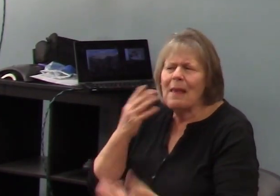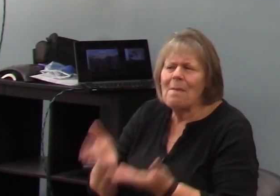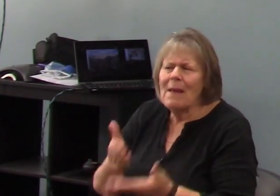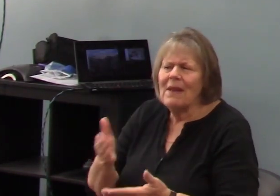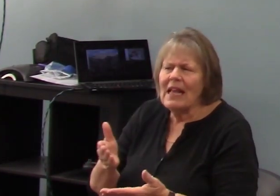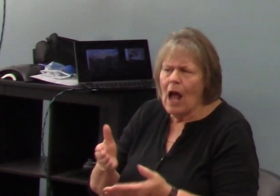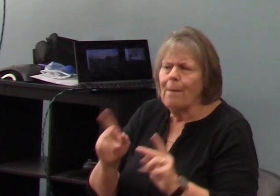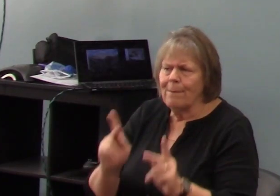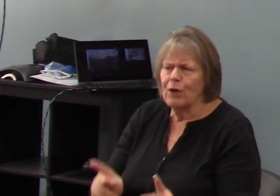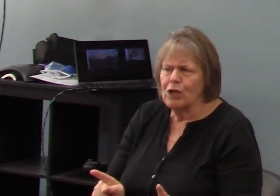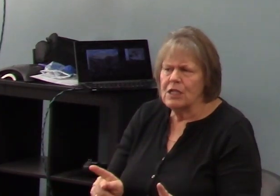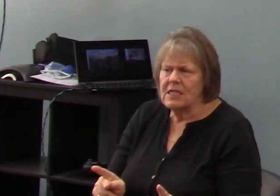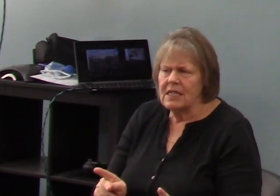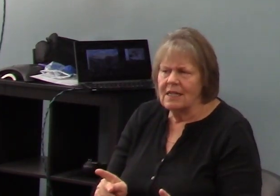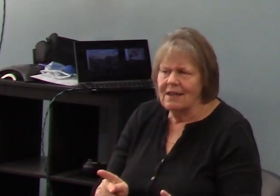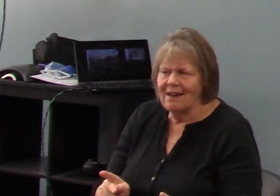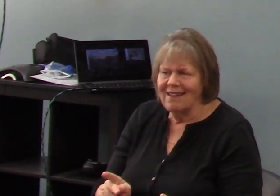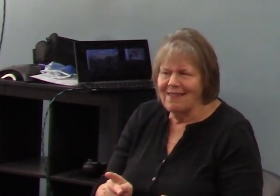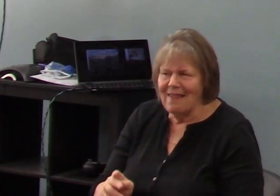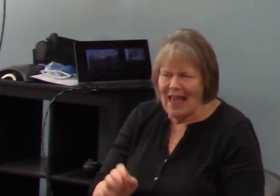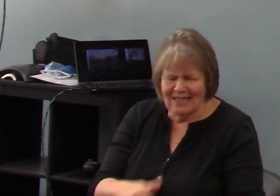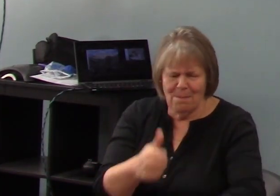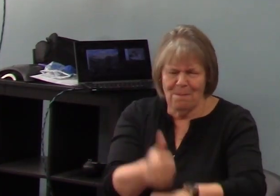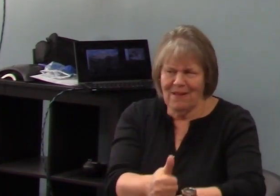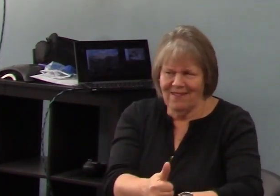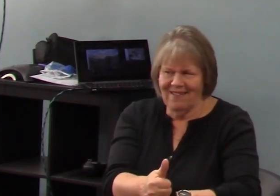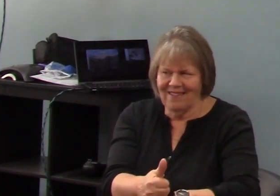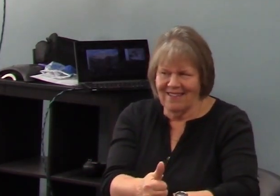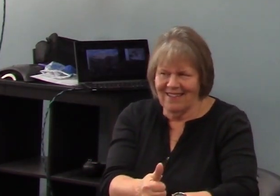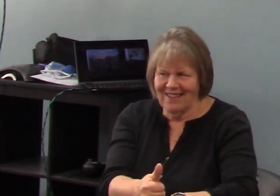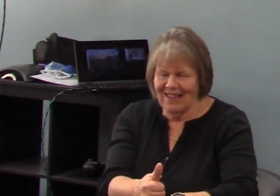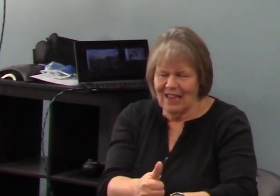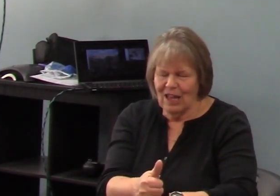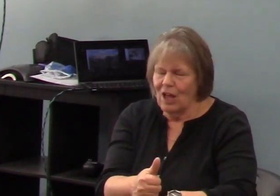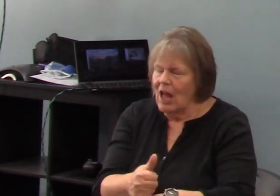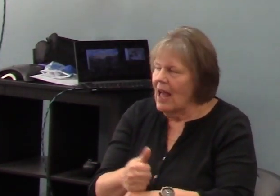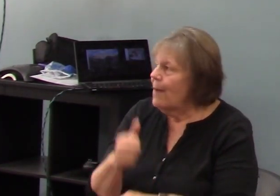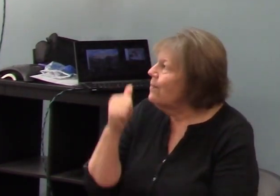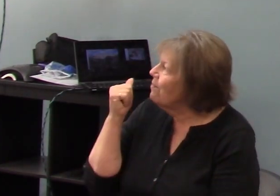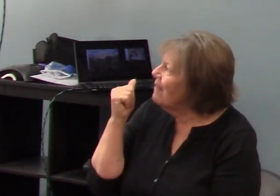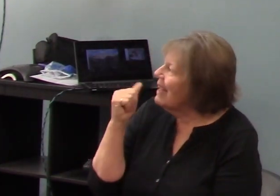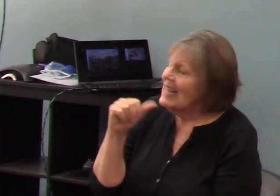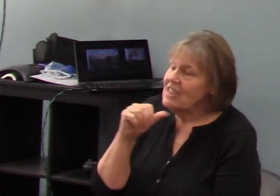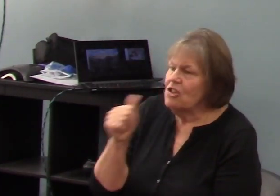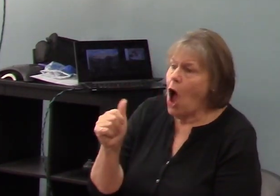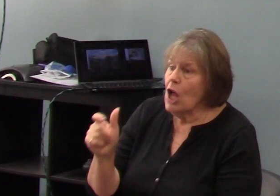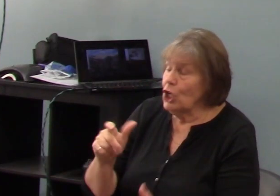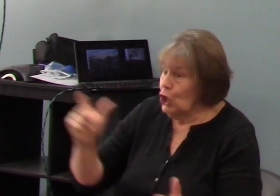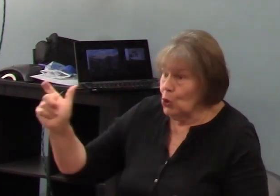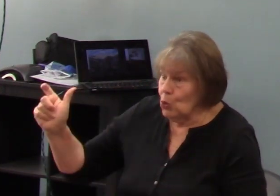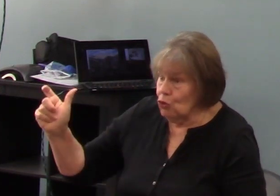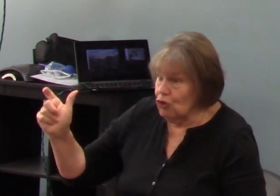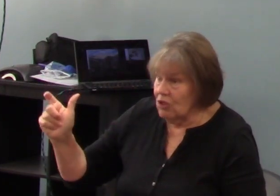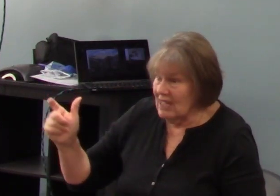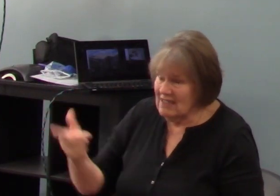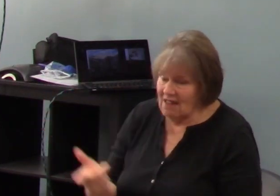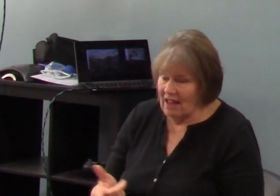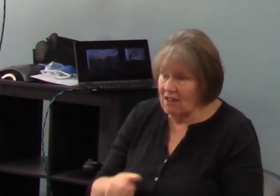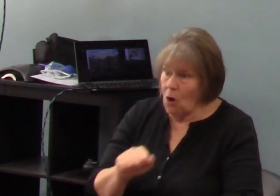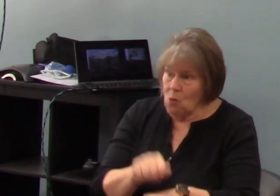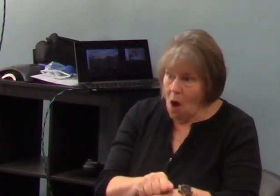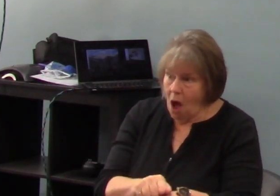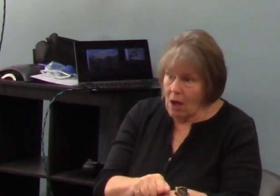Yeah. What is it about this little strand? I mean, it's not like a huge thing. It's like a couple of rocks stacked on top of each